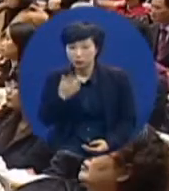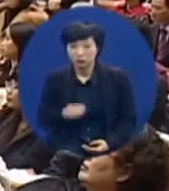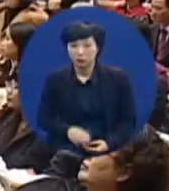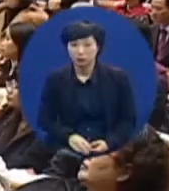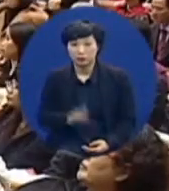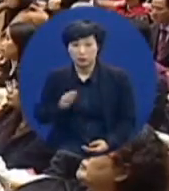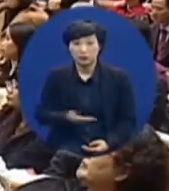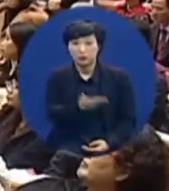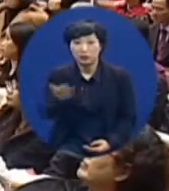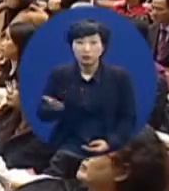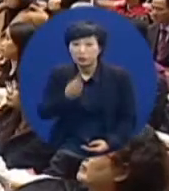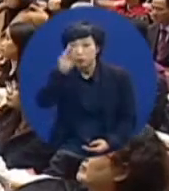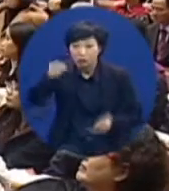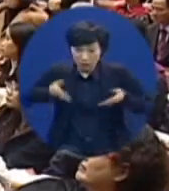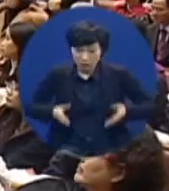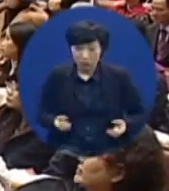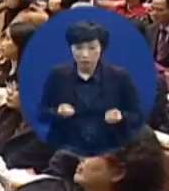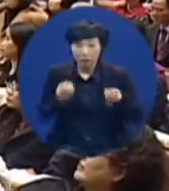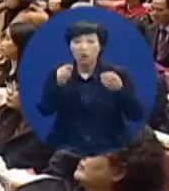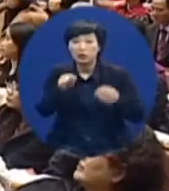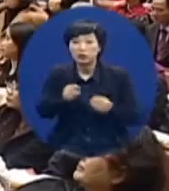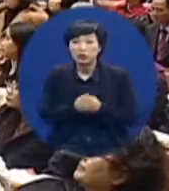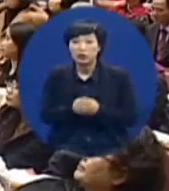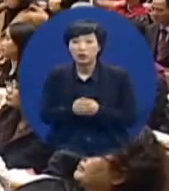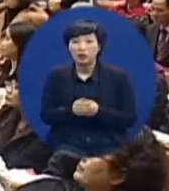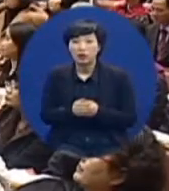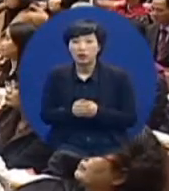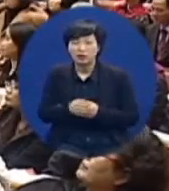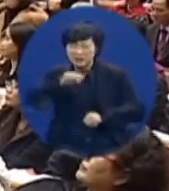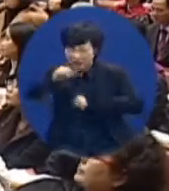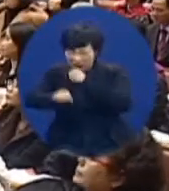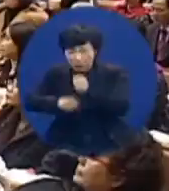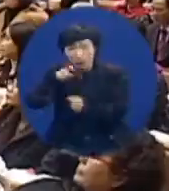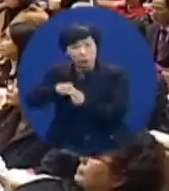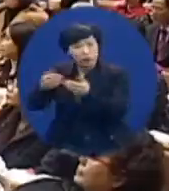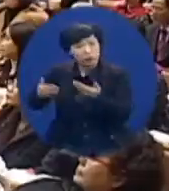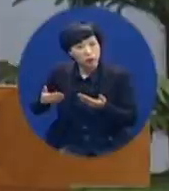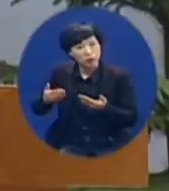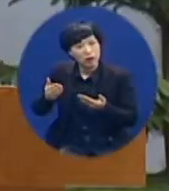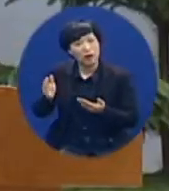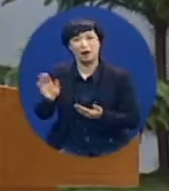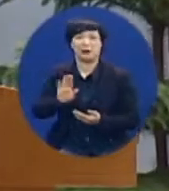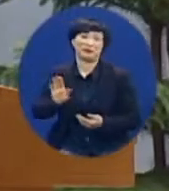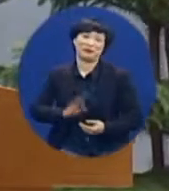doing. Is Christmas Day for that?